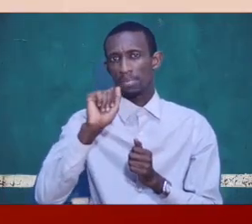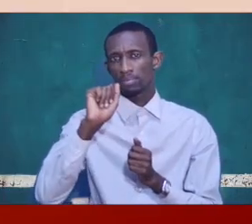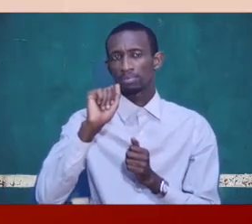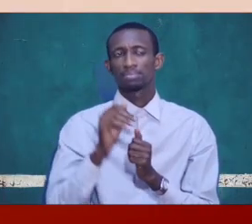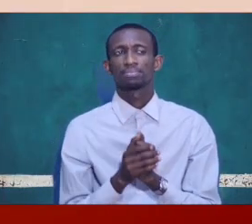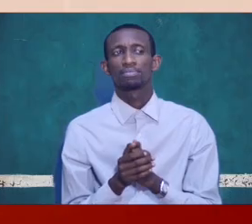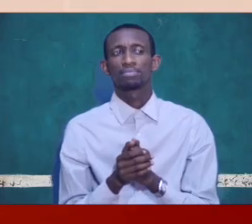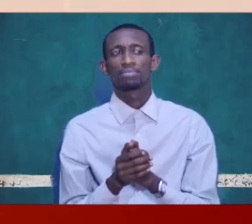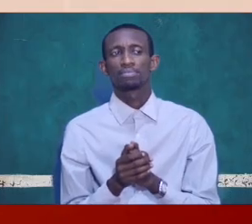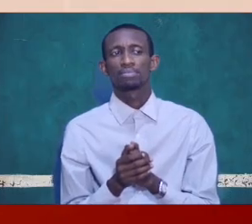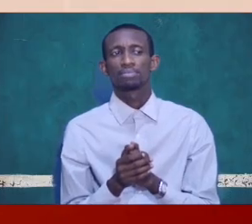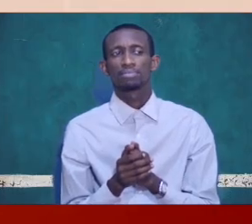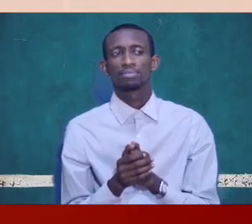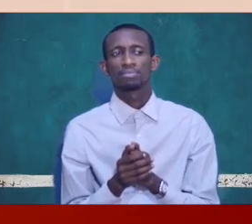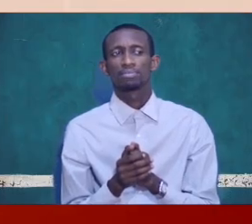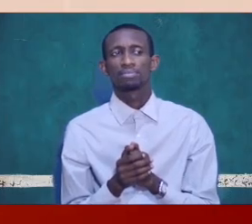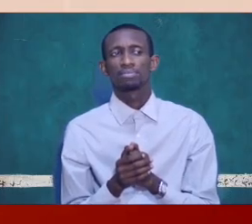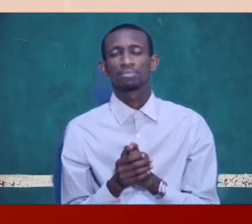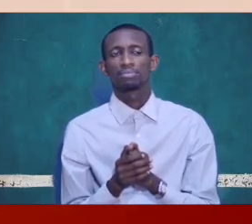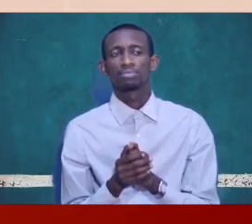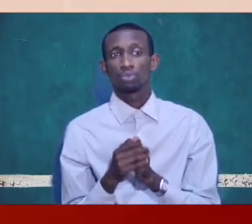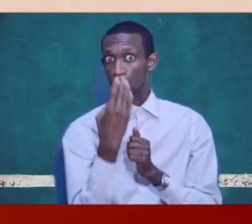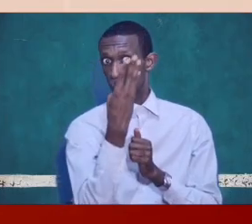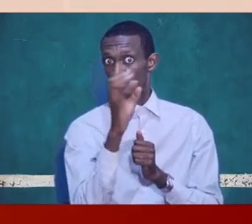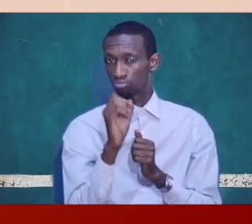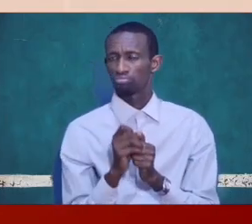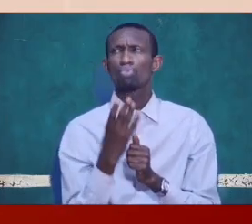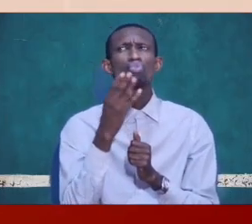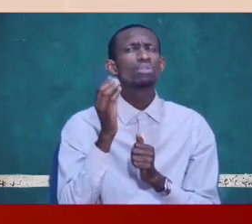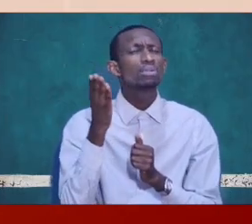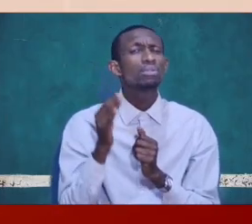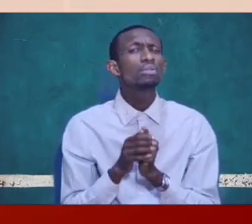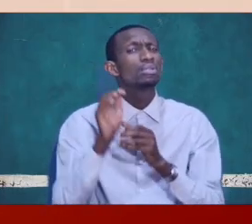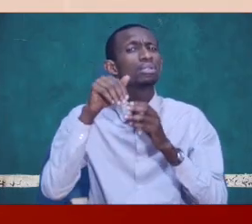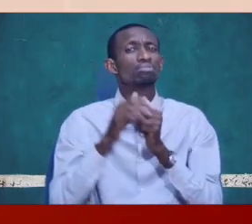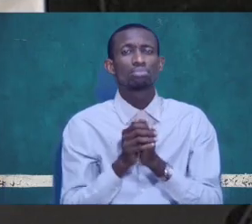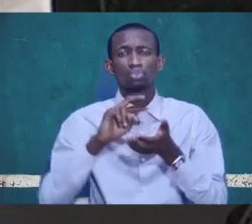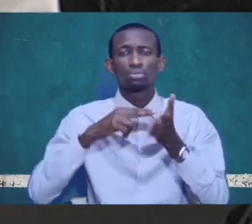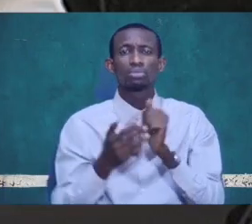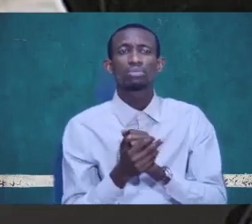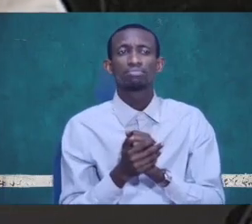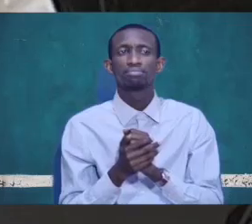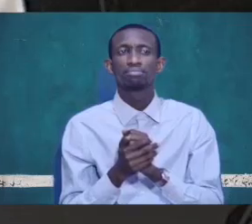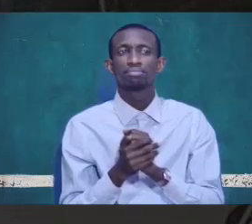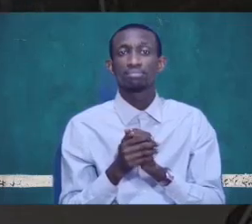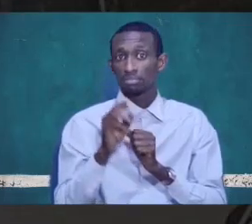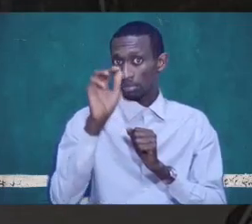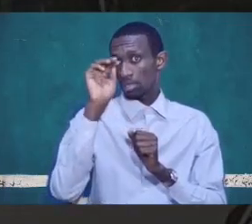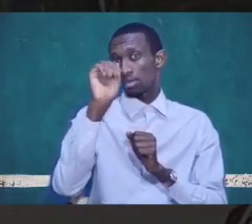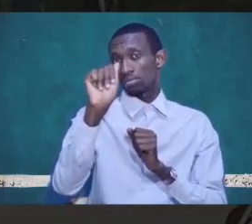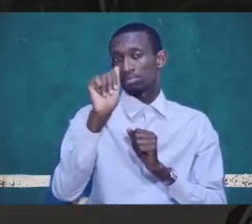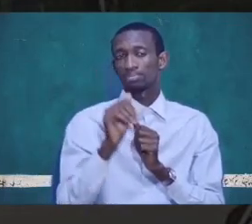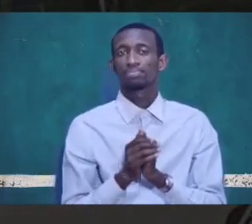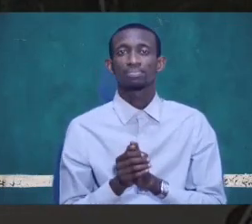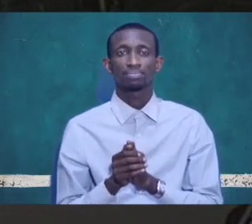20. 40 is in the place of the mass number. So for this mass